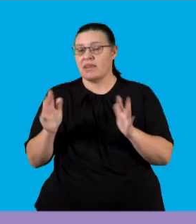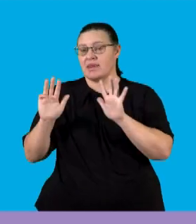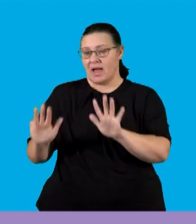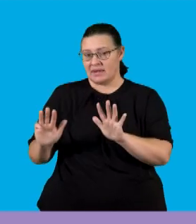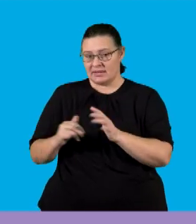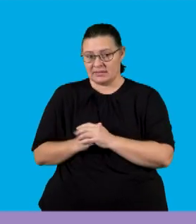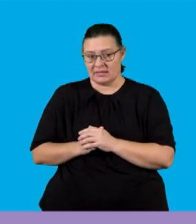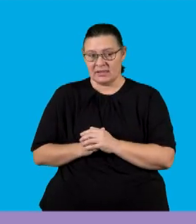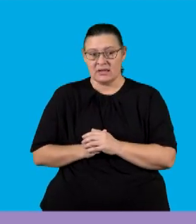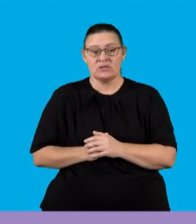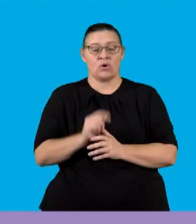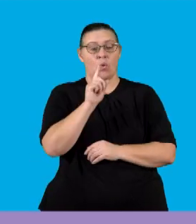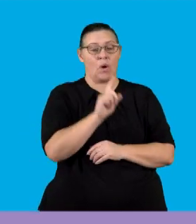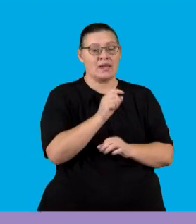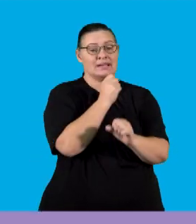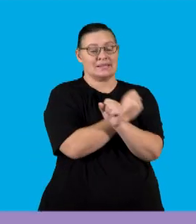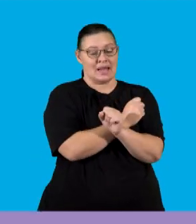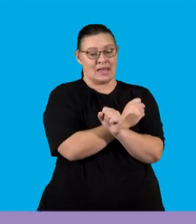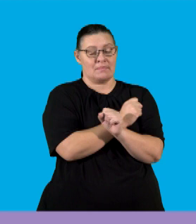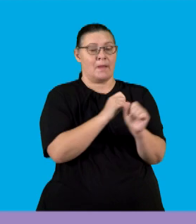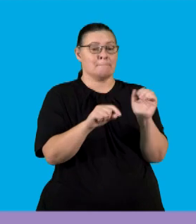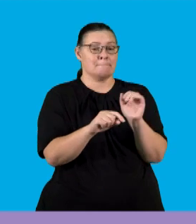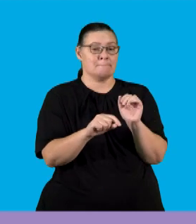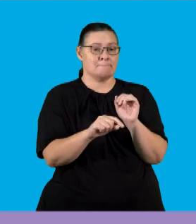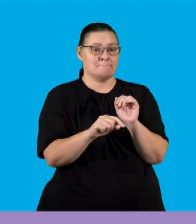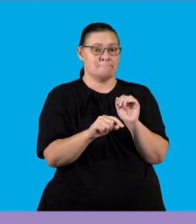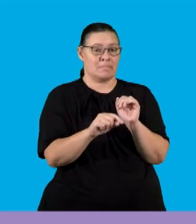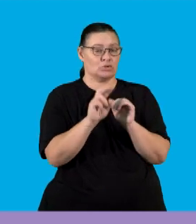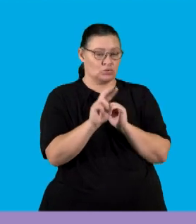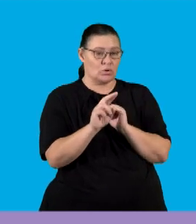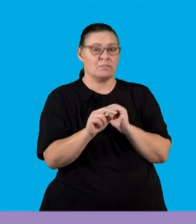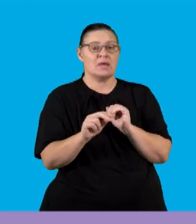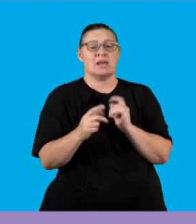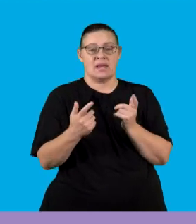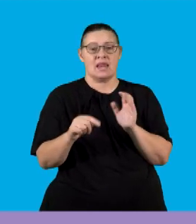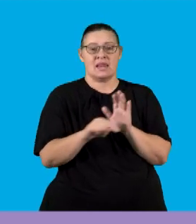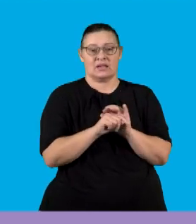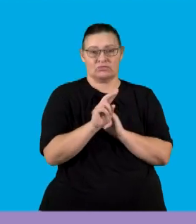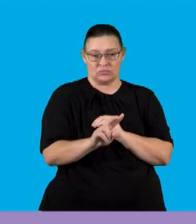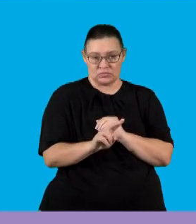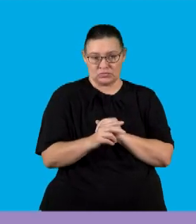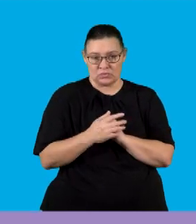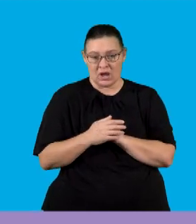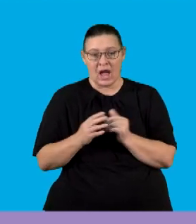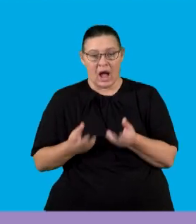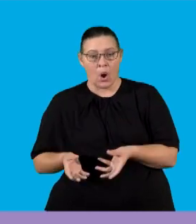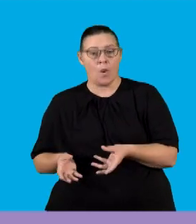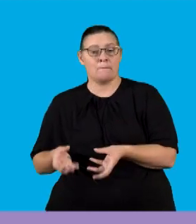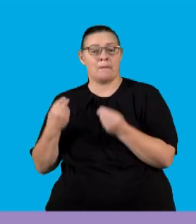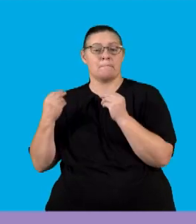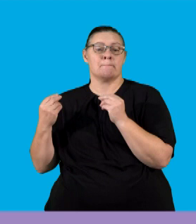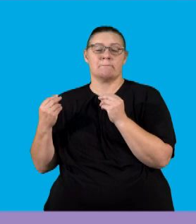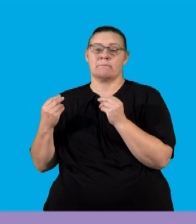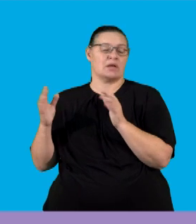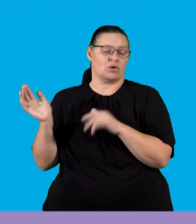move to a positive 9? So 1 multiplied by negative 2 we know is a